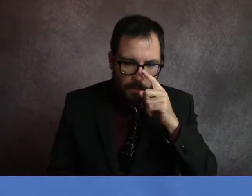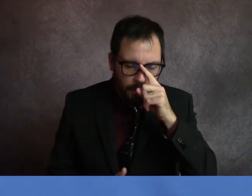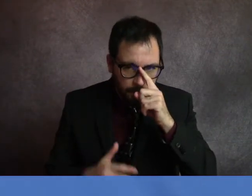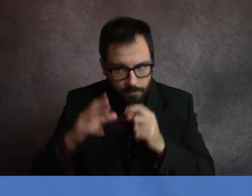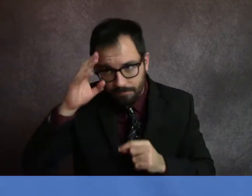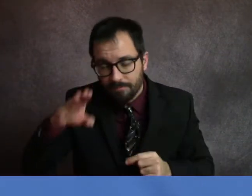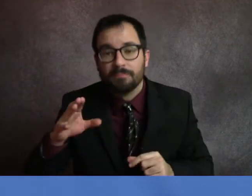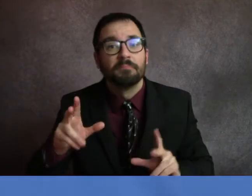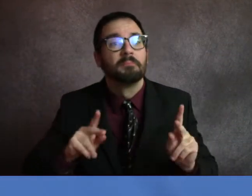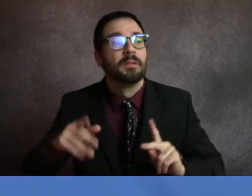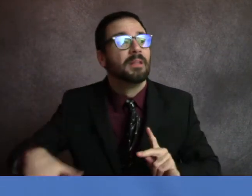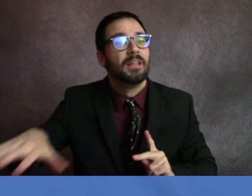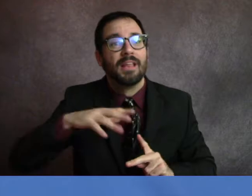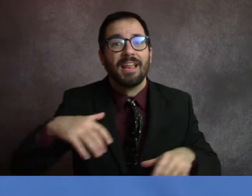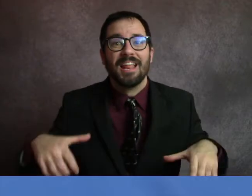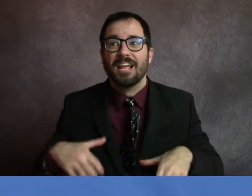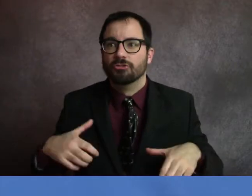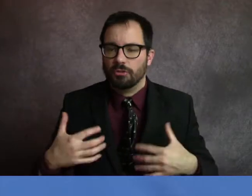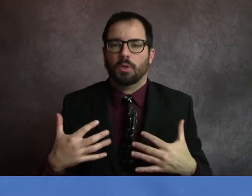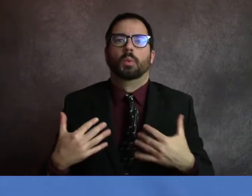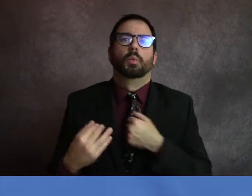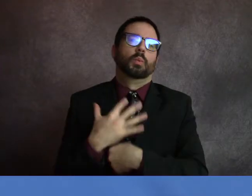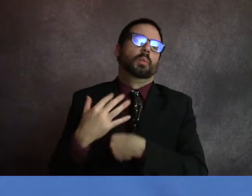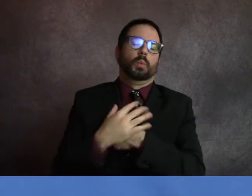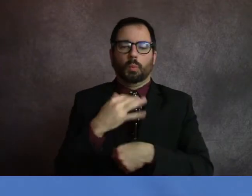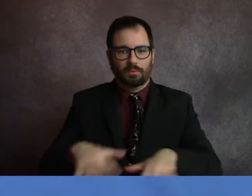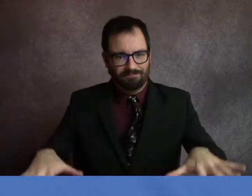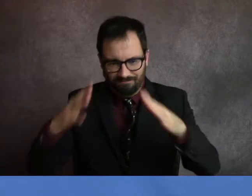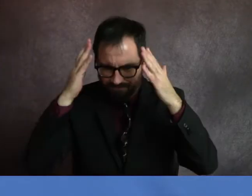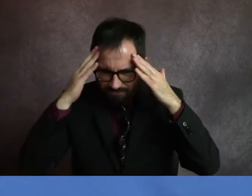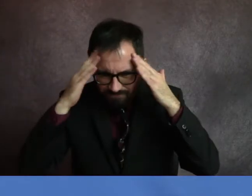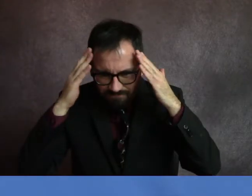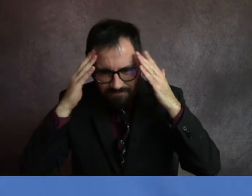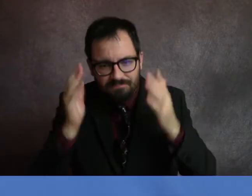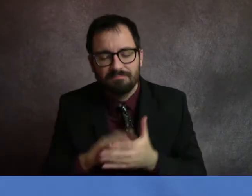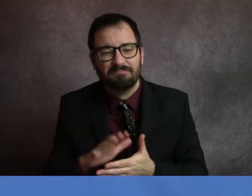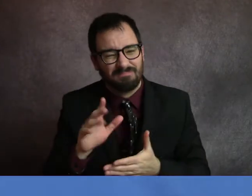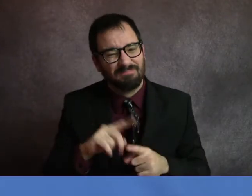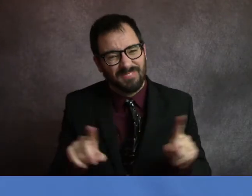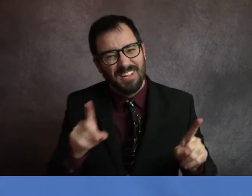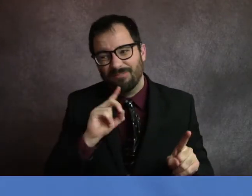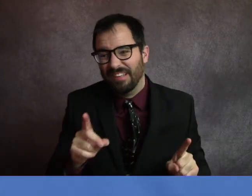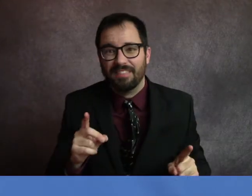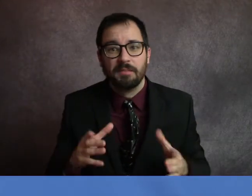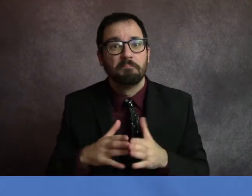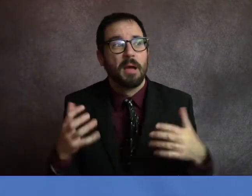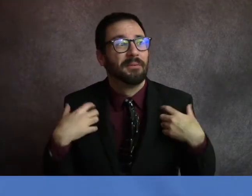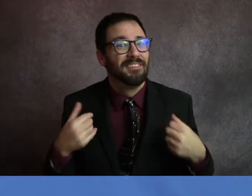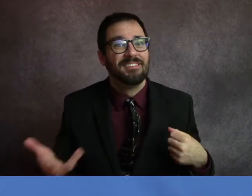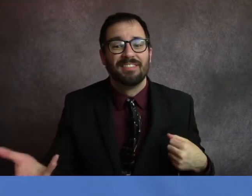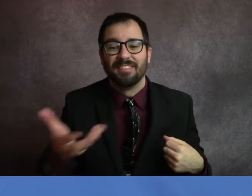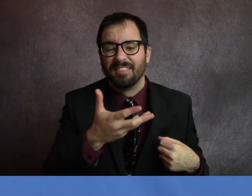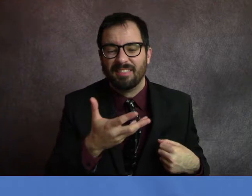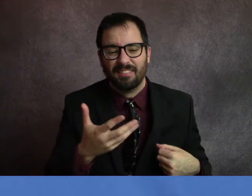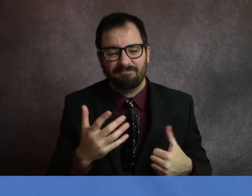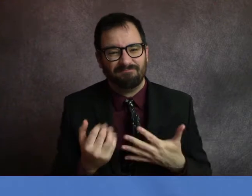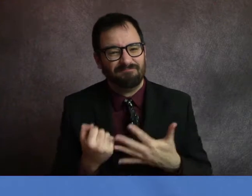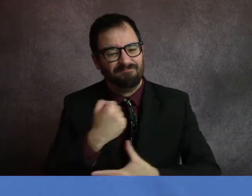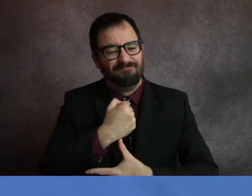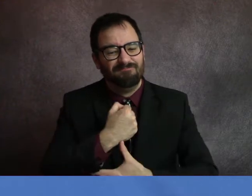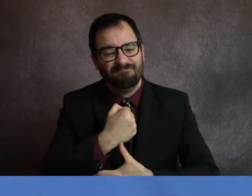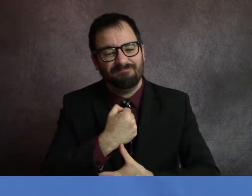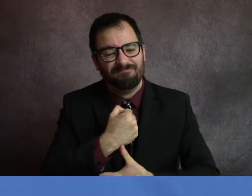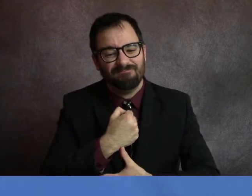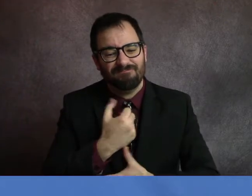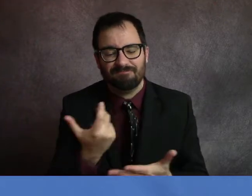our actions today. But public health needs are clear at this moment. We must take action to slow the spread and protect